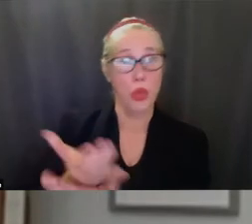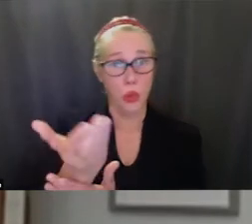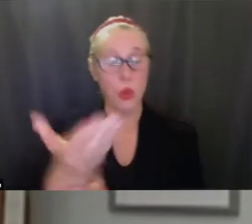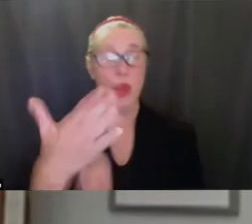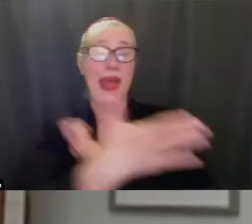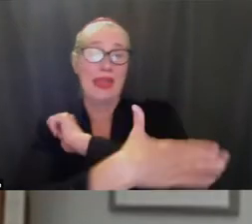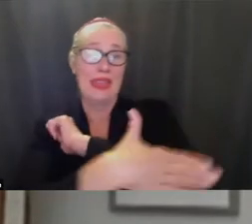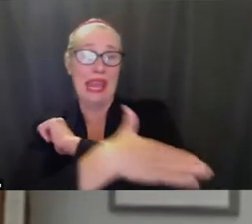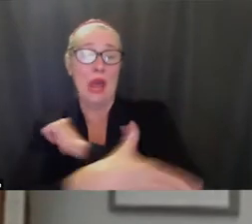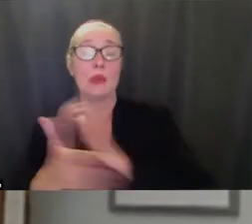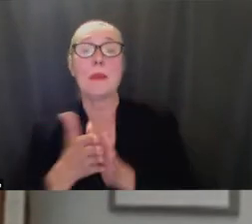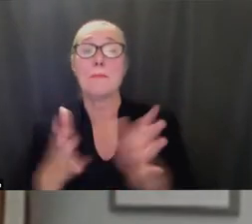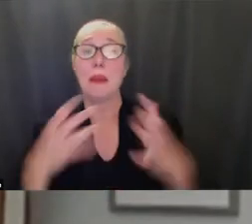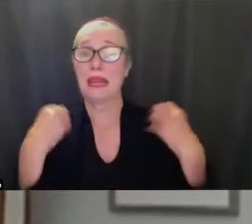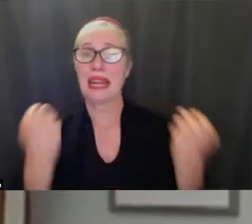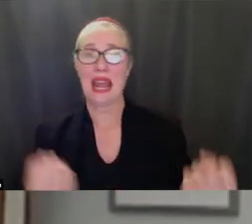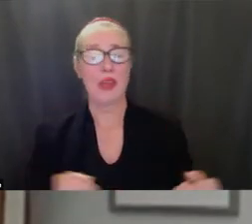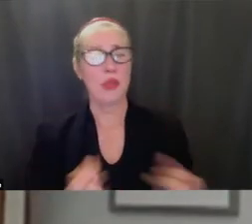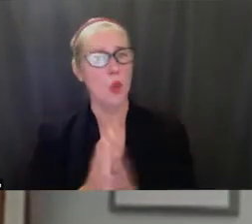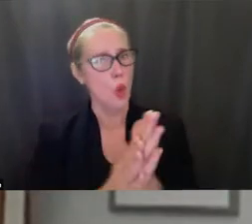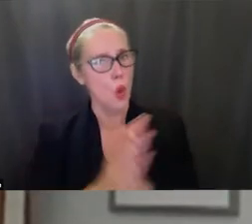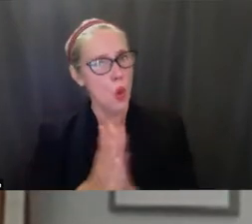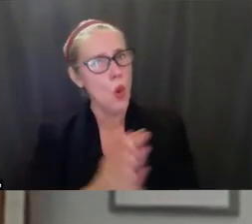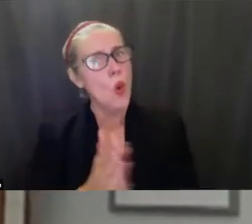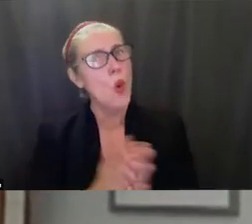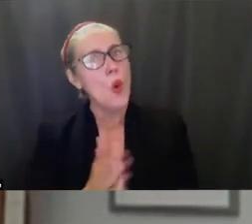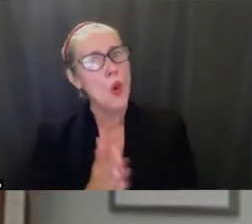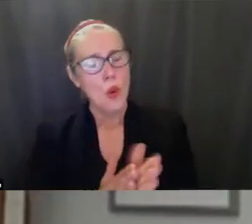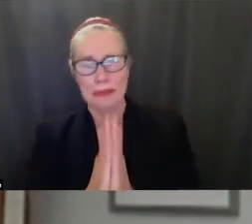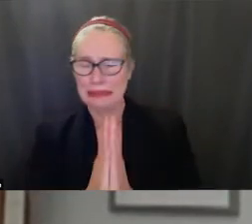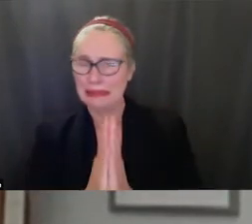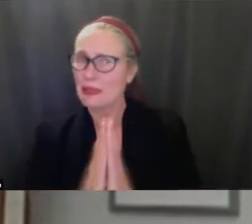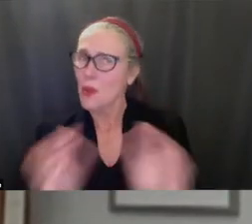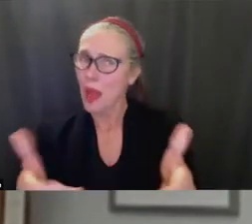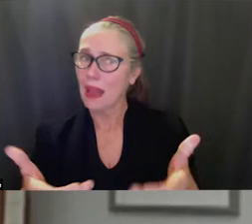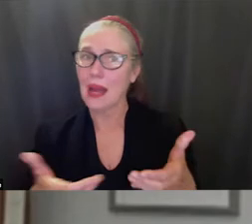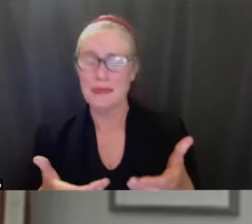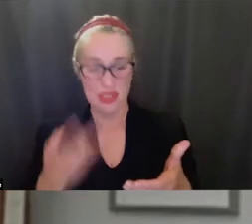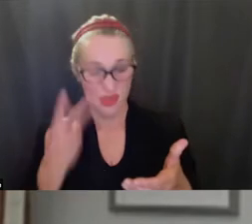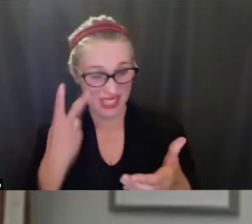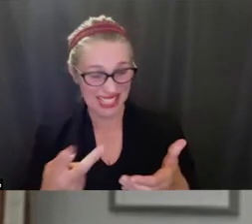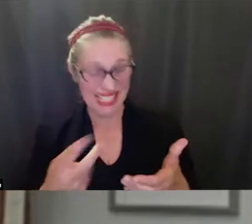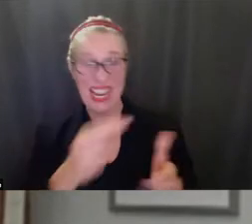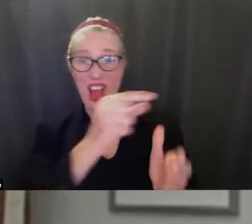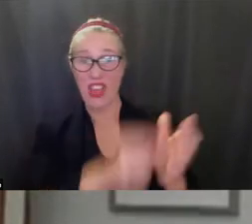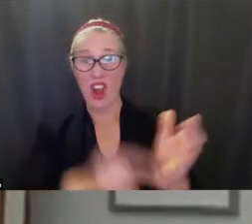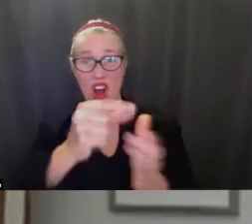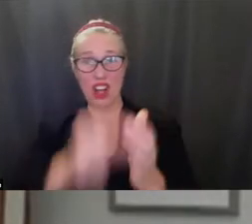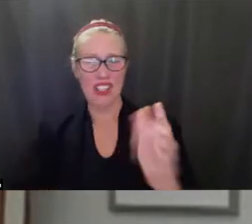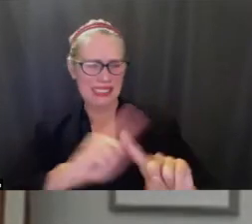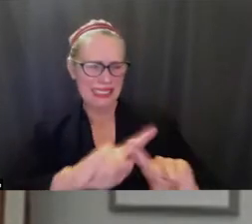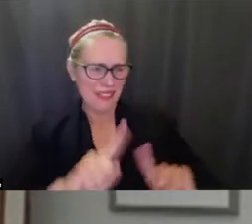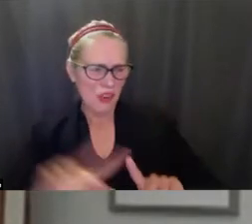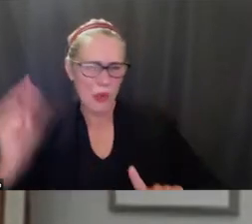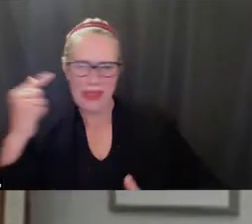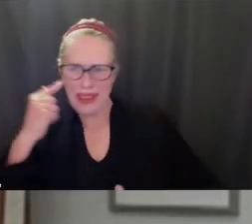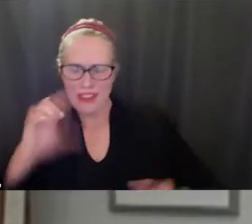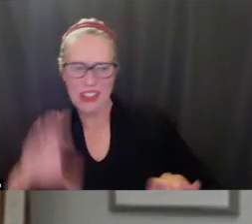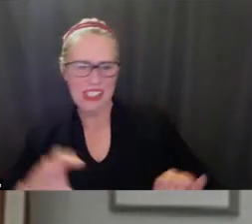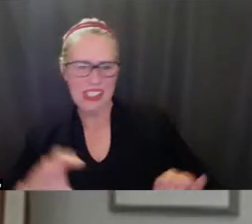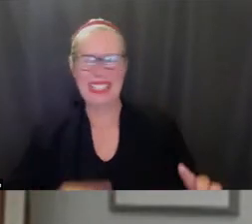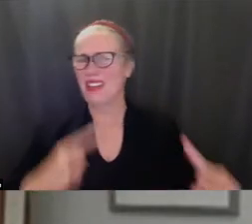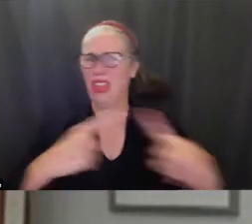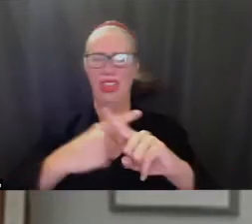be welcome because again if you google and look at different articles from what the governor did it doesn't